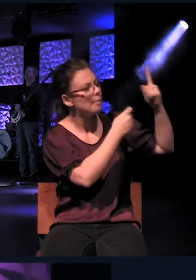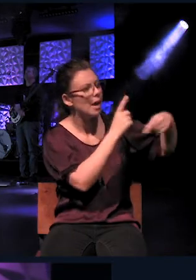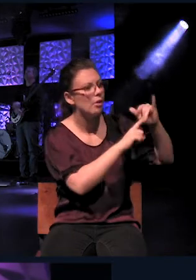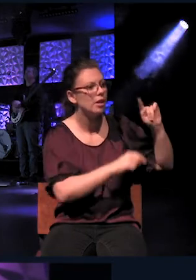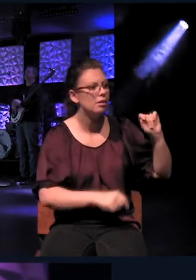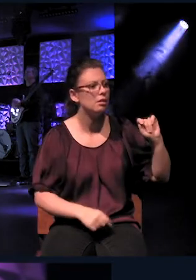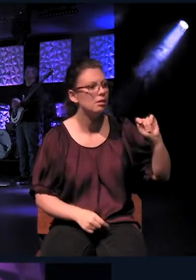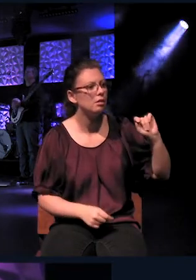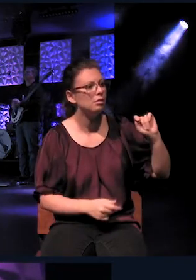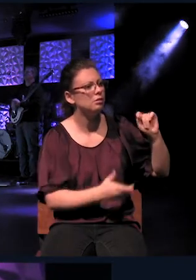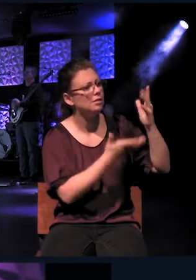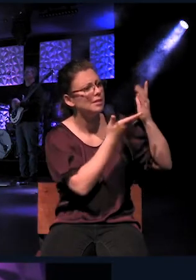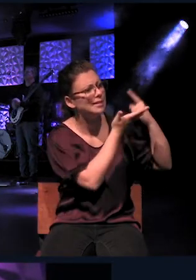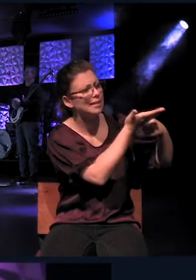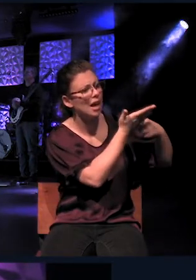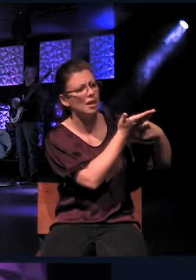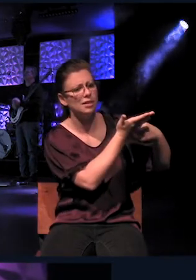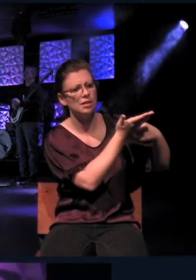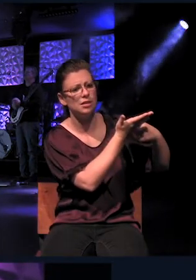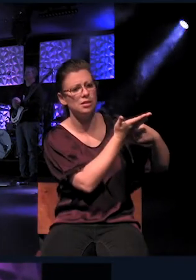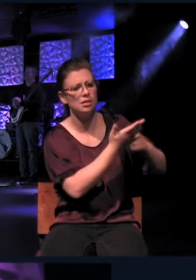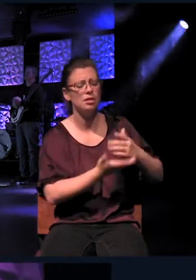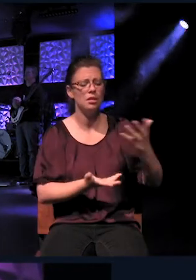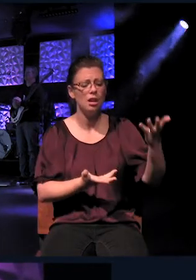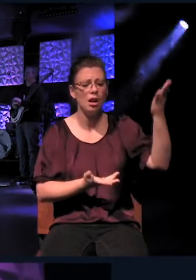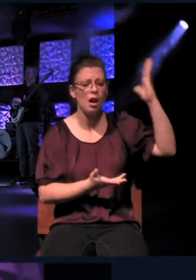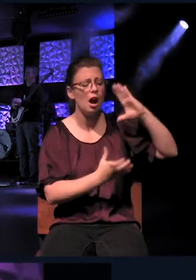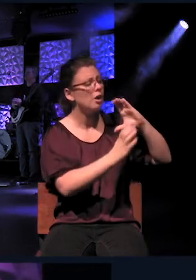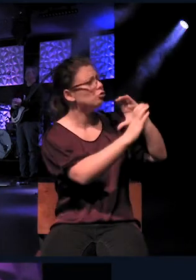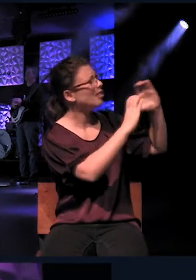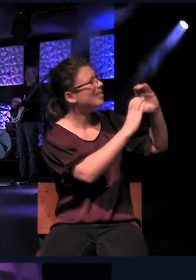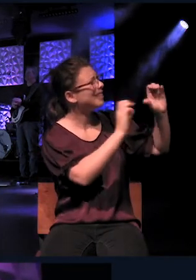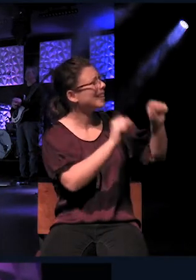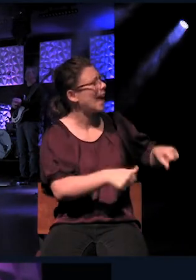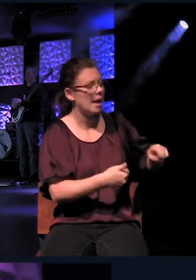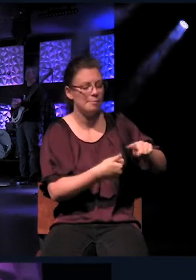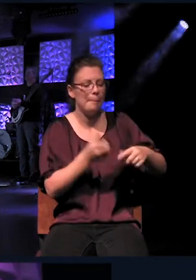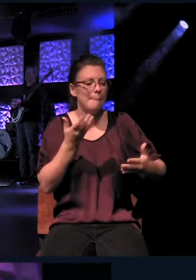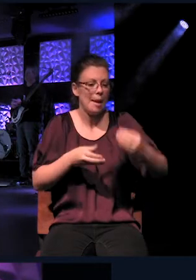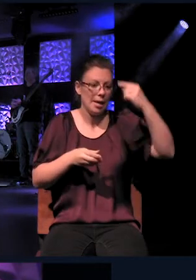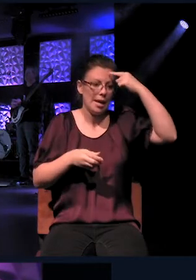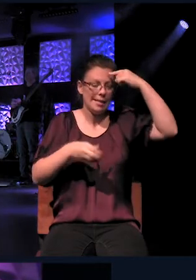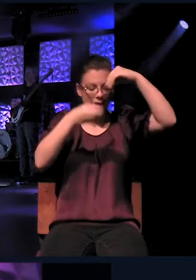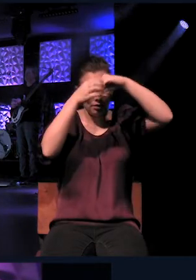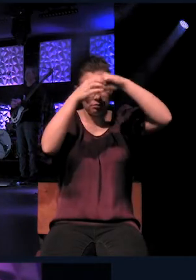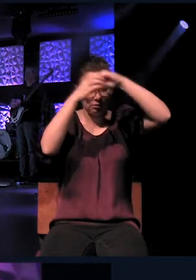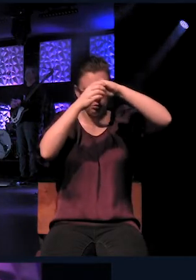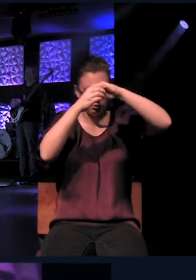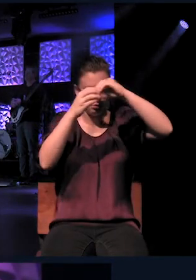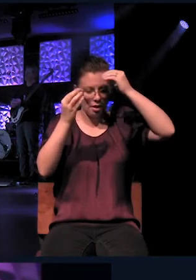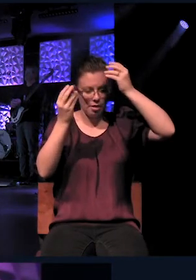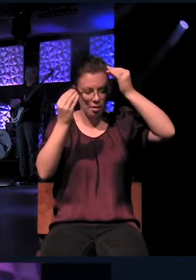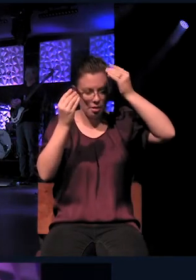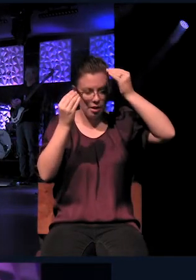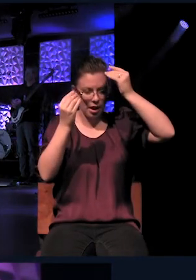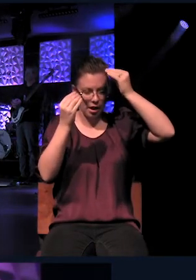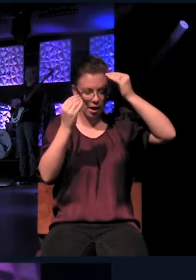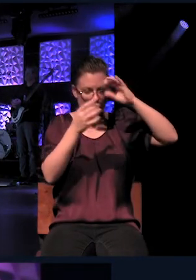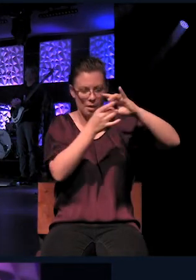can have a conversation with God, whether it's out of your mouth or in your head, and ask for forgiveness for the things that you